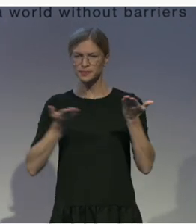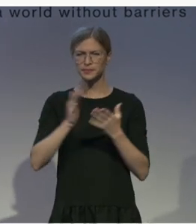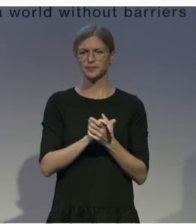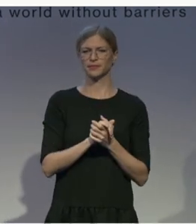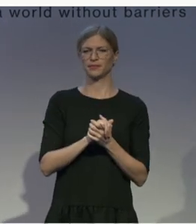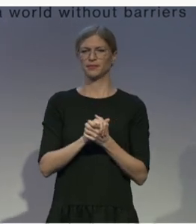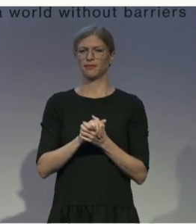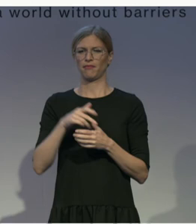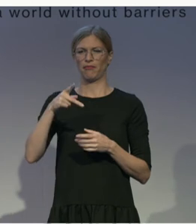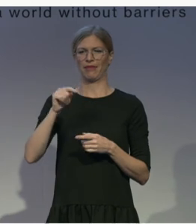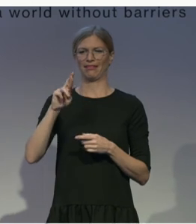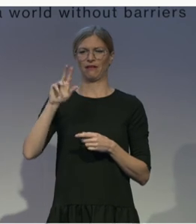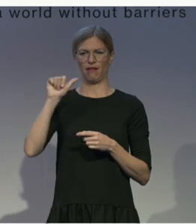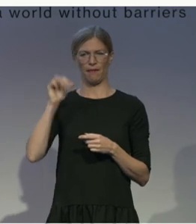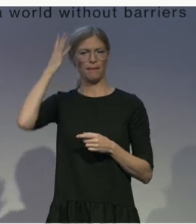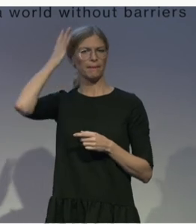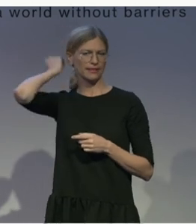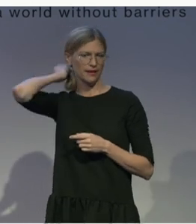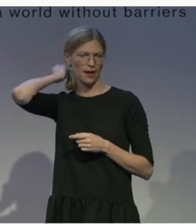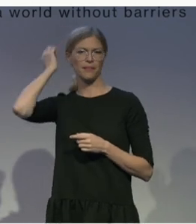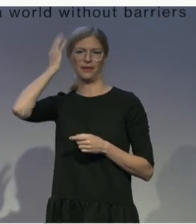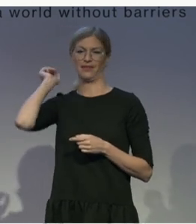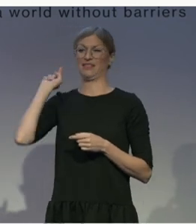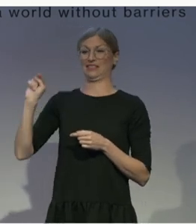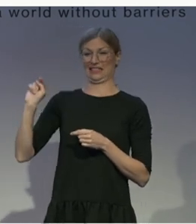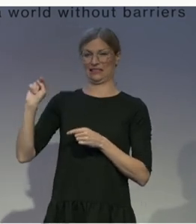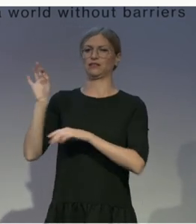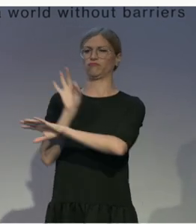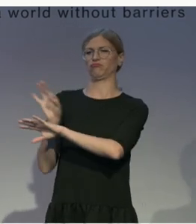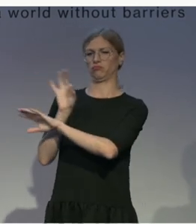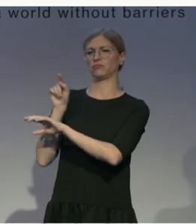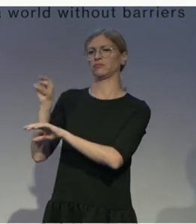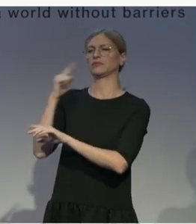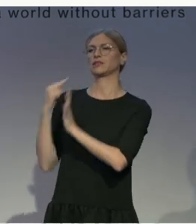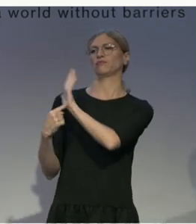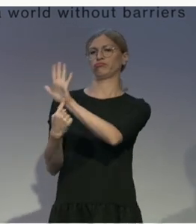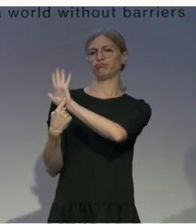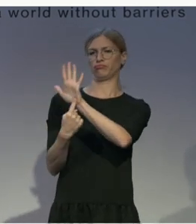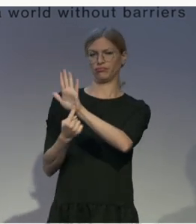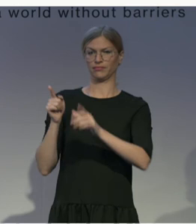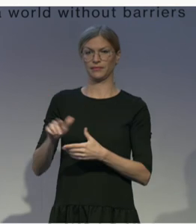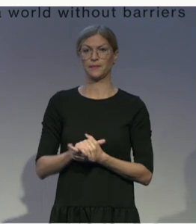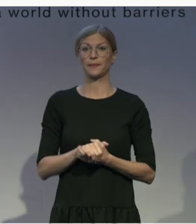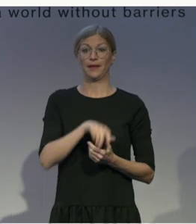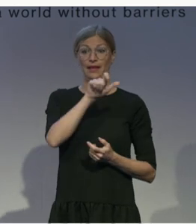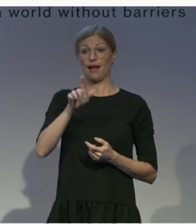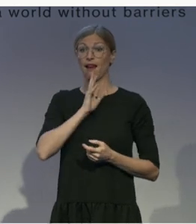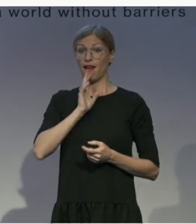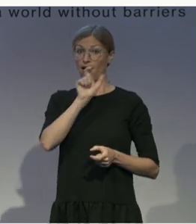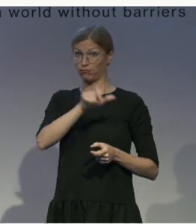this. So this is just so everyone will be allocated about 9 minutes presentation. Afterwards, we will make a summary.